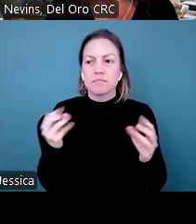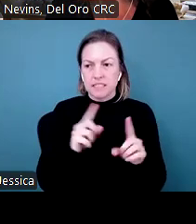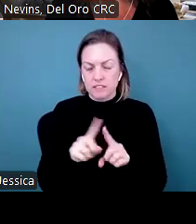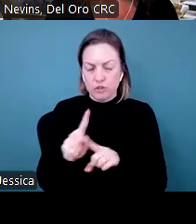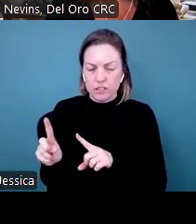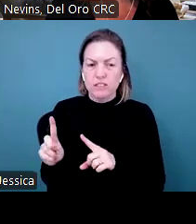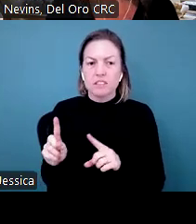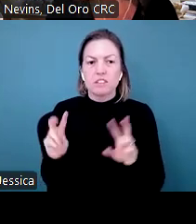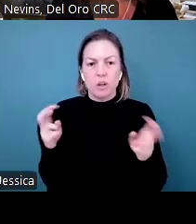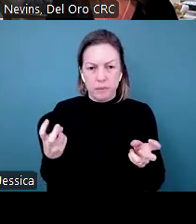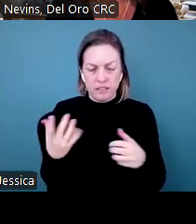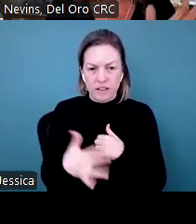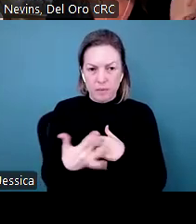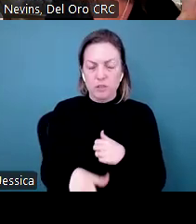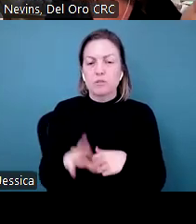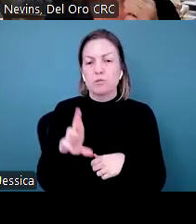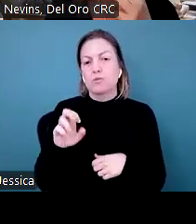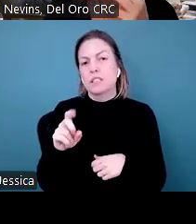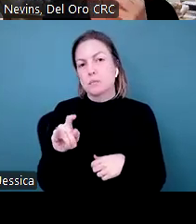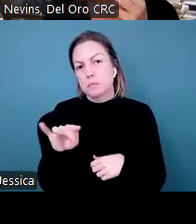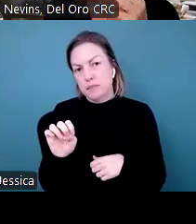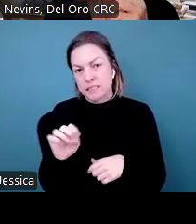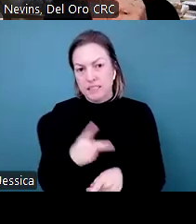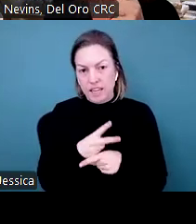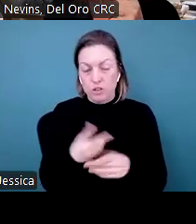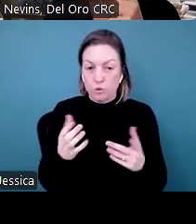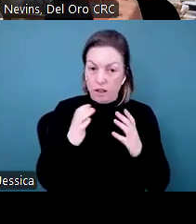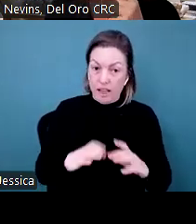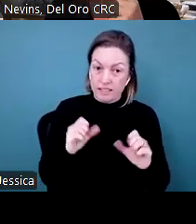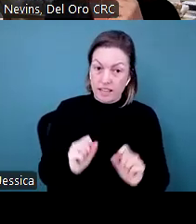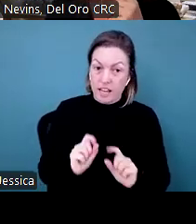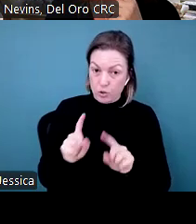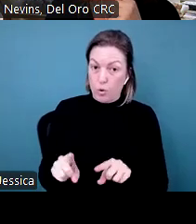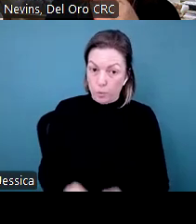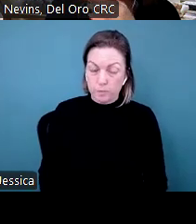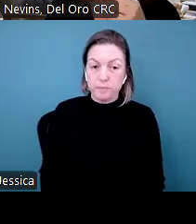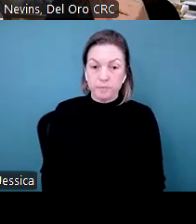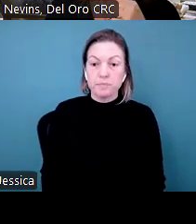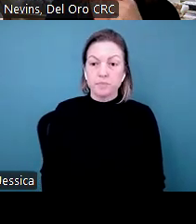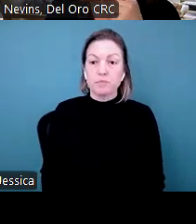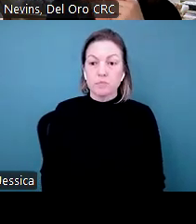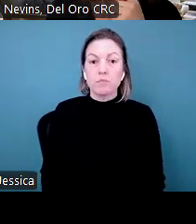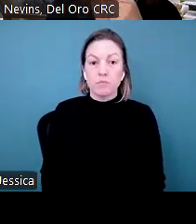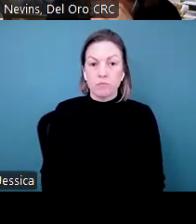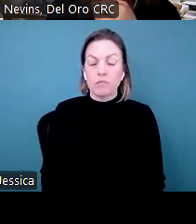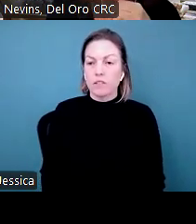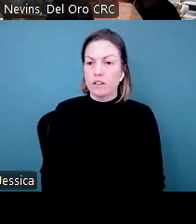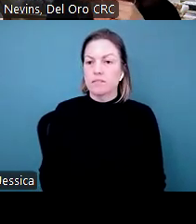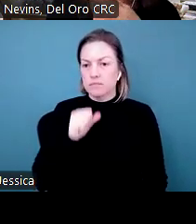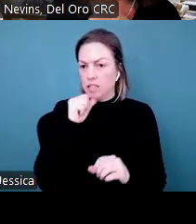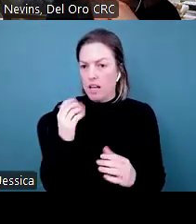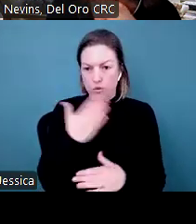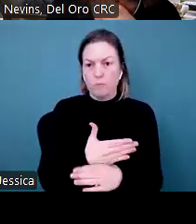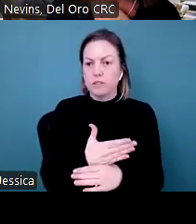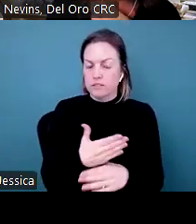available. We offer respite care so clients can attend that and be uninterrupted, even if